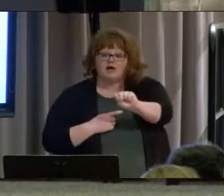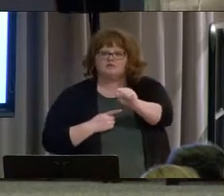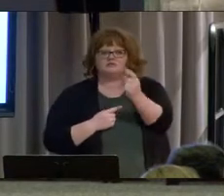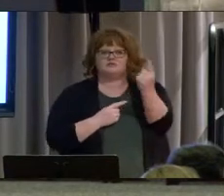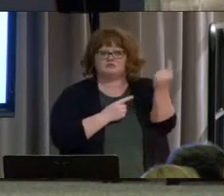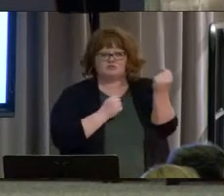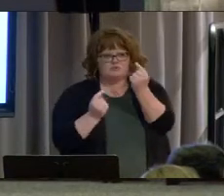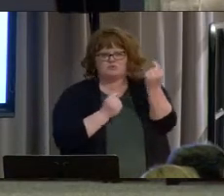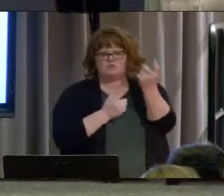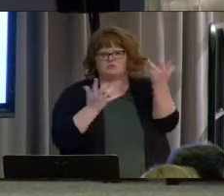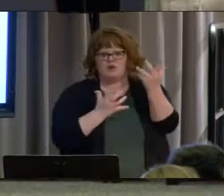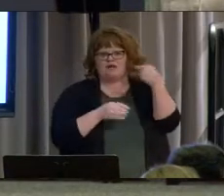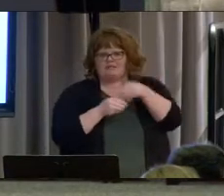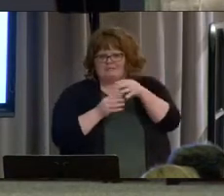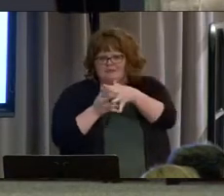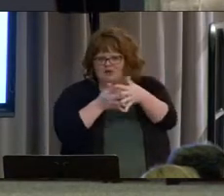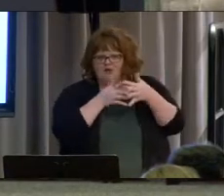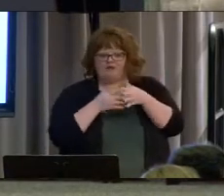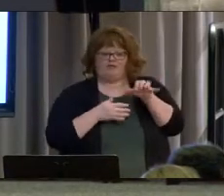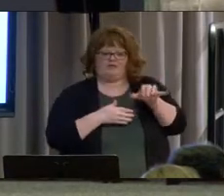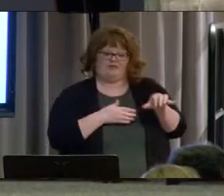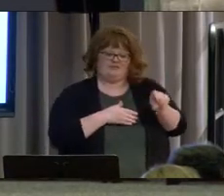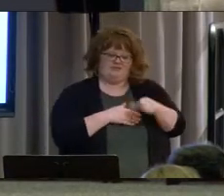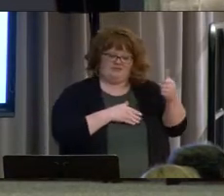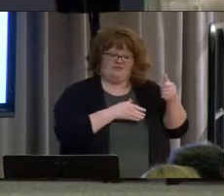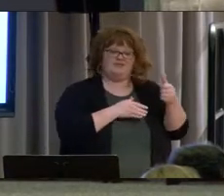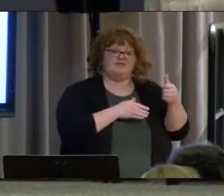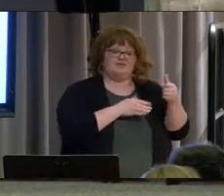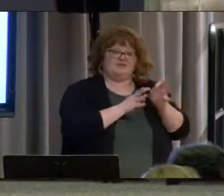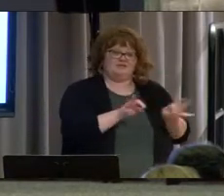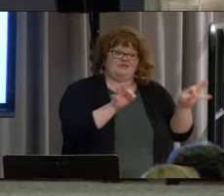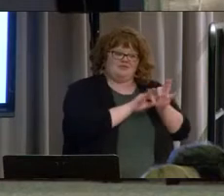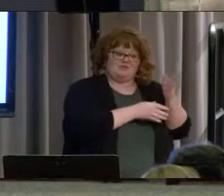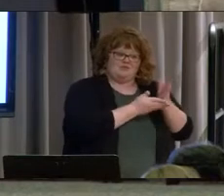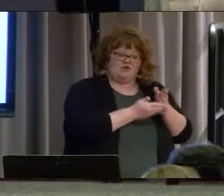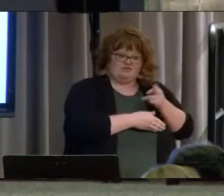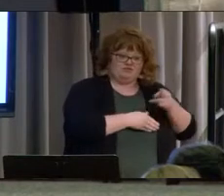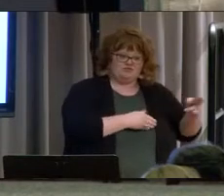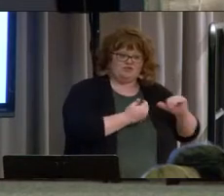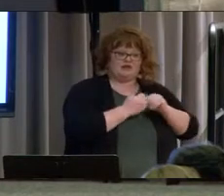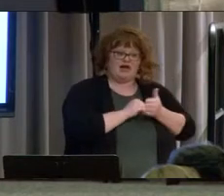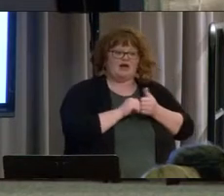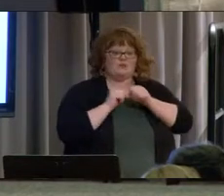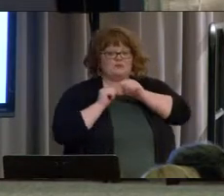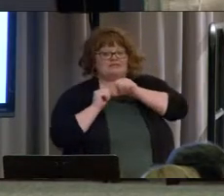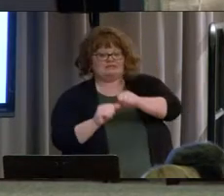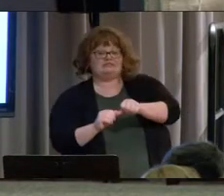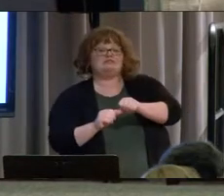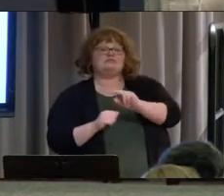That's another piece of history of how do you hang on to Second Amendment rights